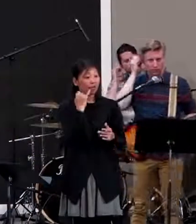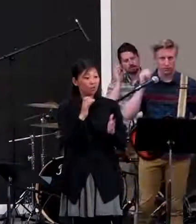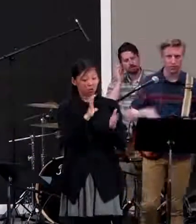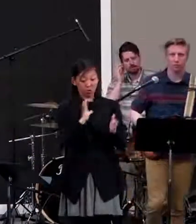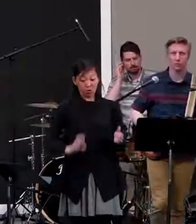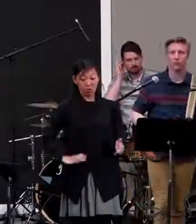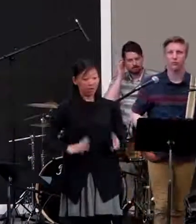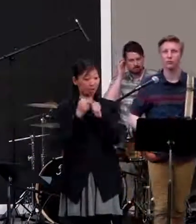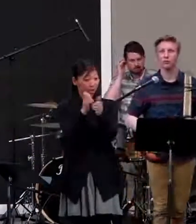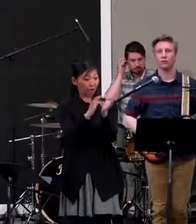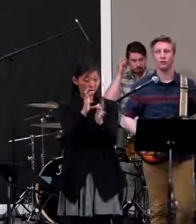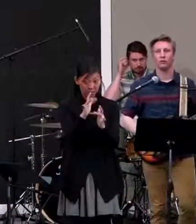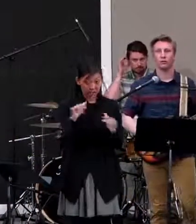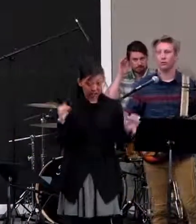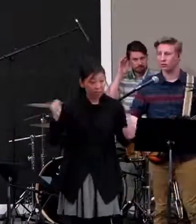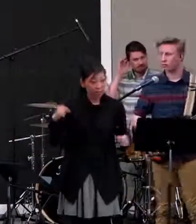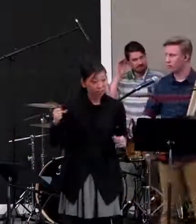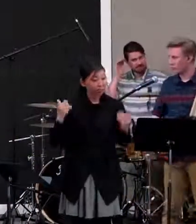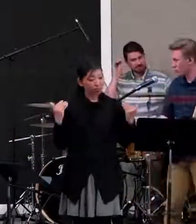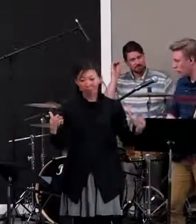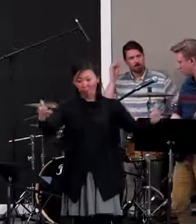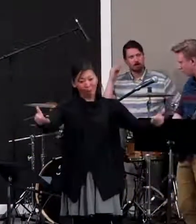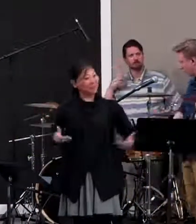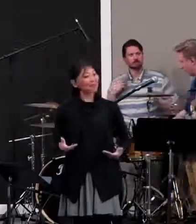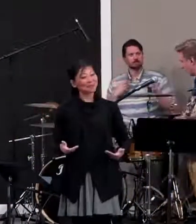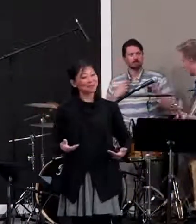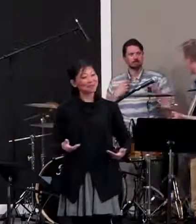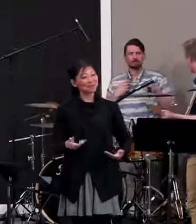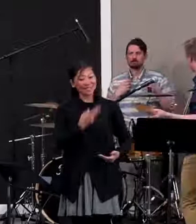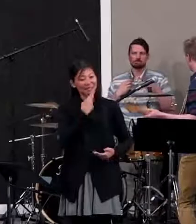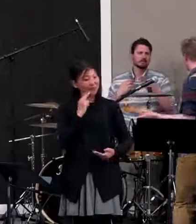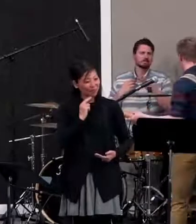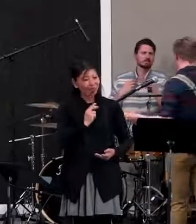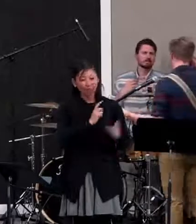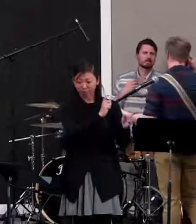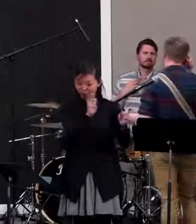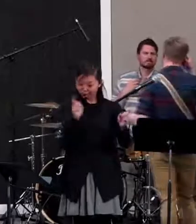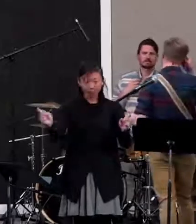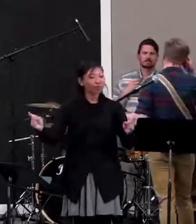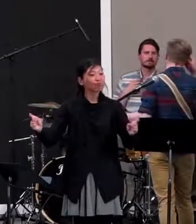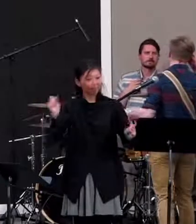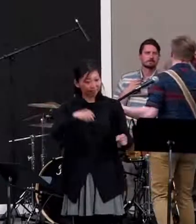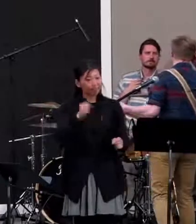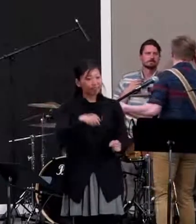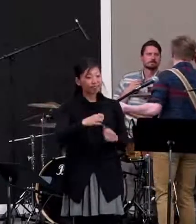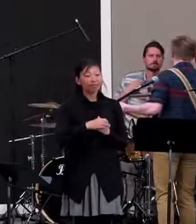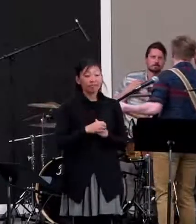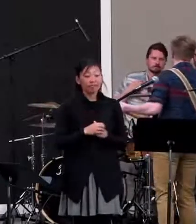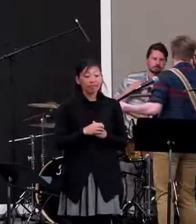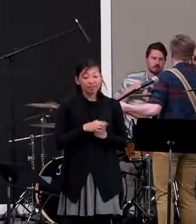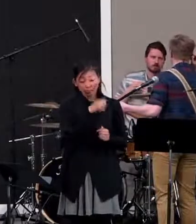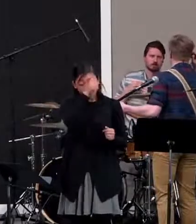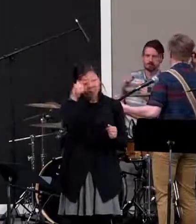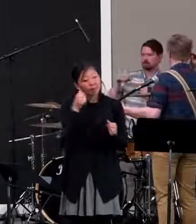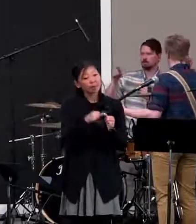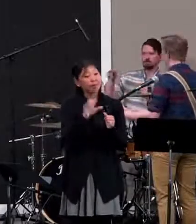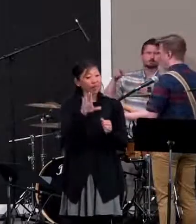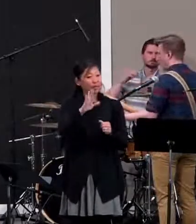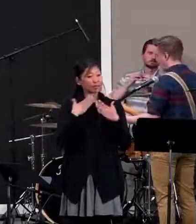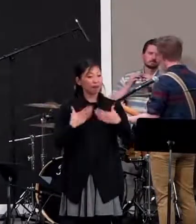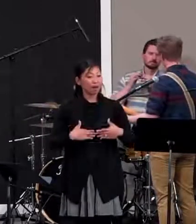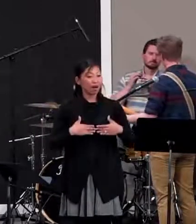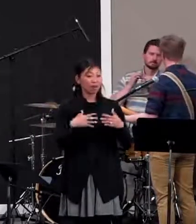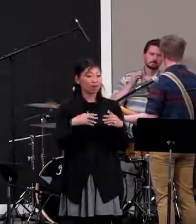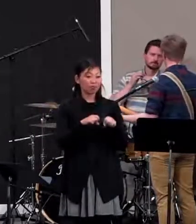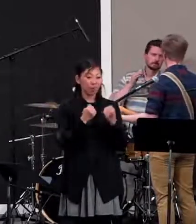Christian, then you are welcome to come and receive the communion elements, remembering his body broken and his